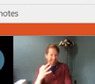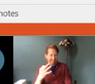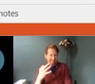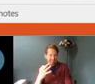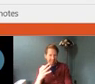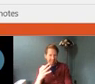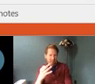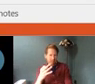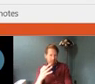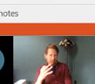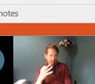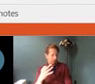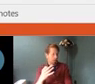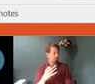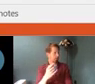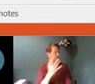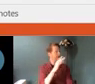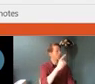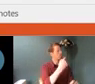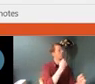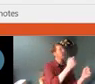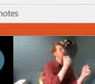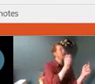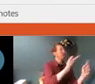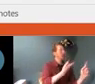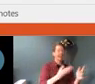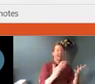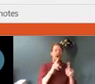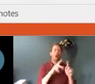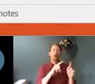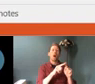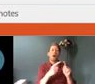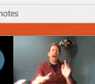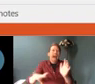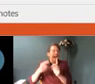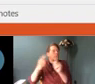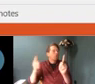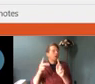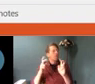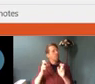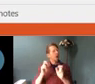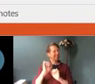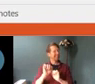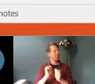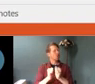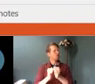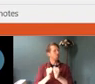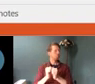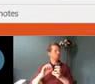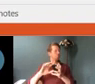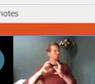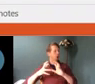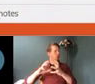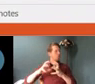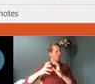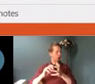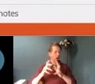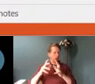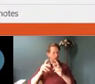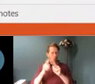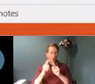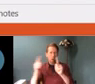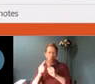the structure of the repeat. So it's not just, oh, we have 16 repeat units. Actually, if we look into the sequence,